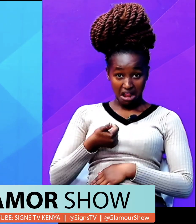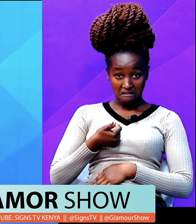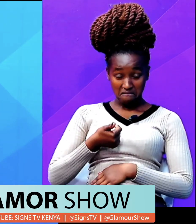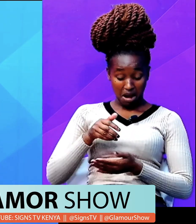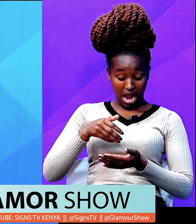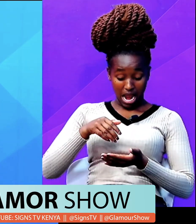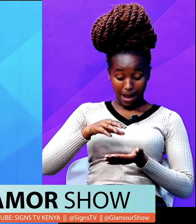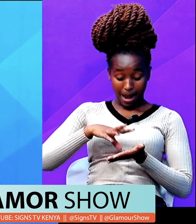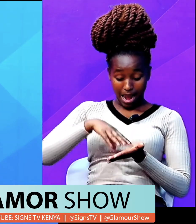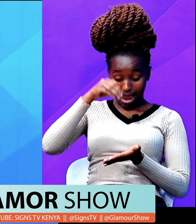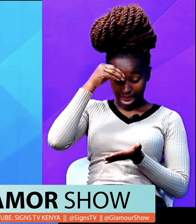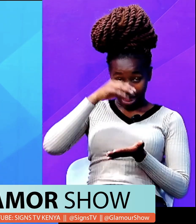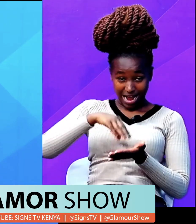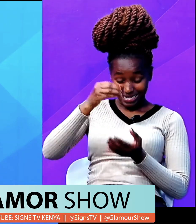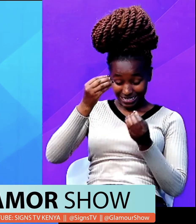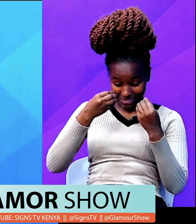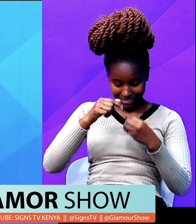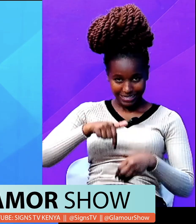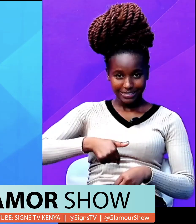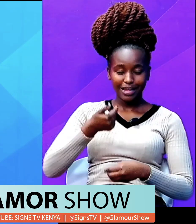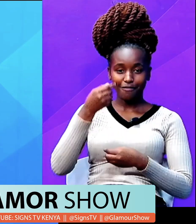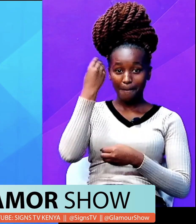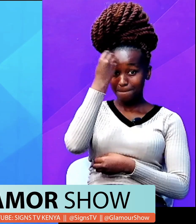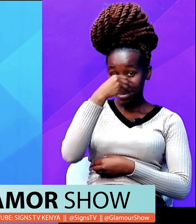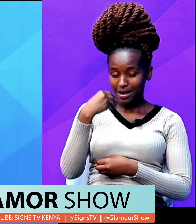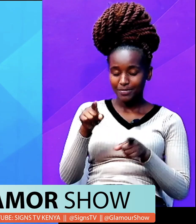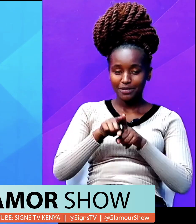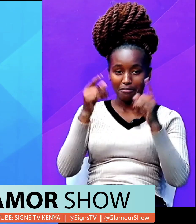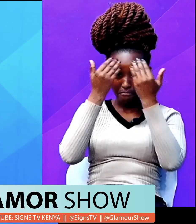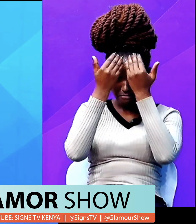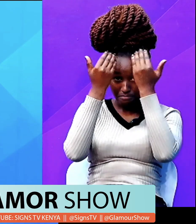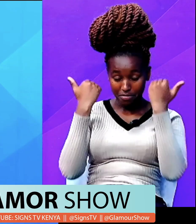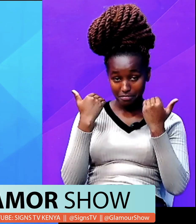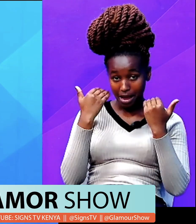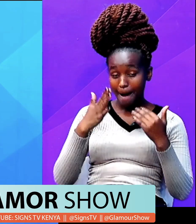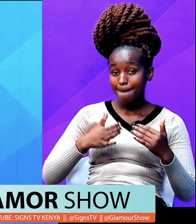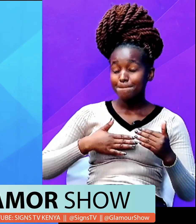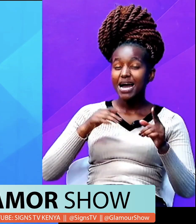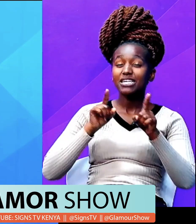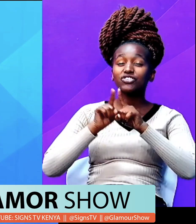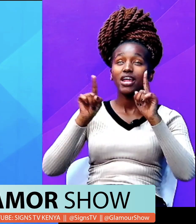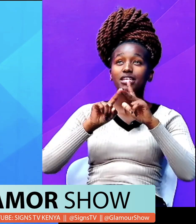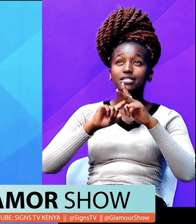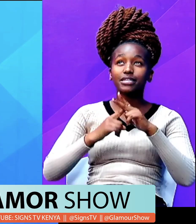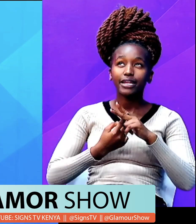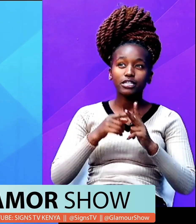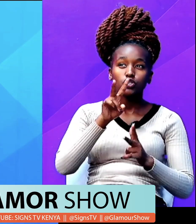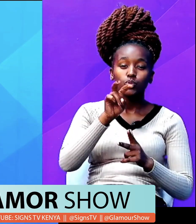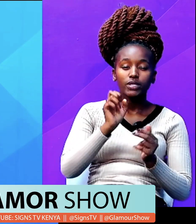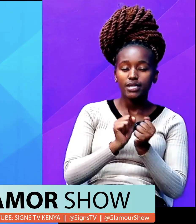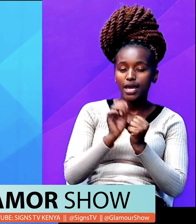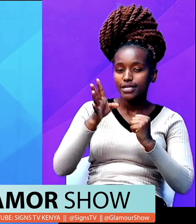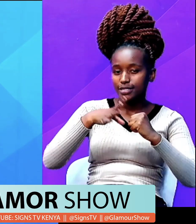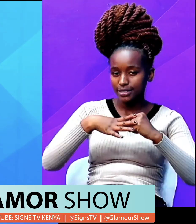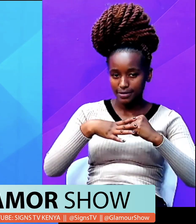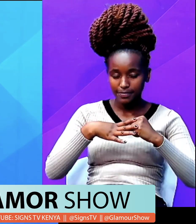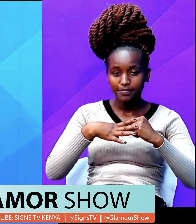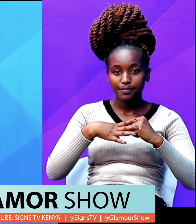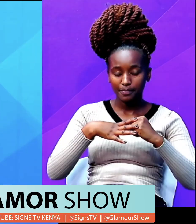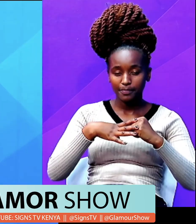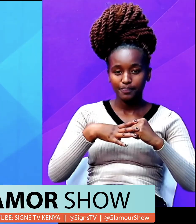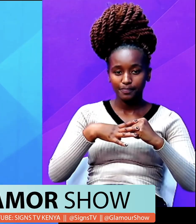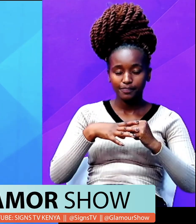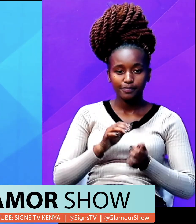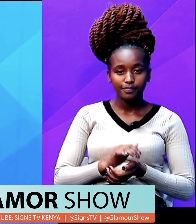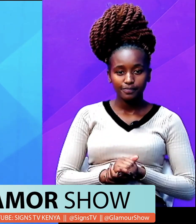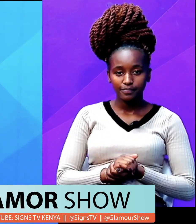and a hairstylist. And my journey started way back in 2019.